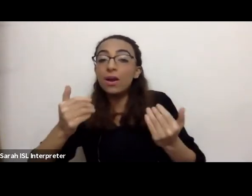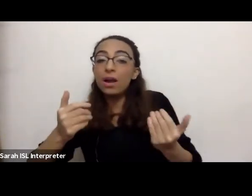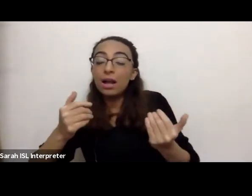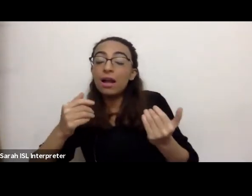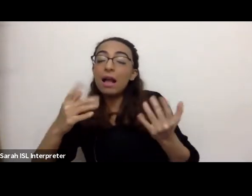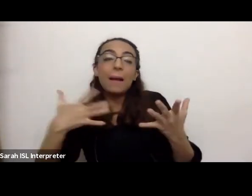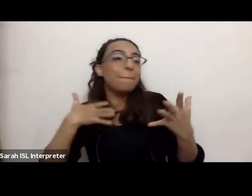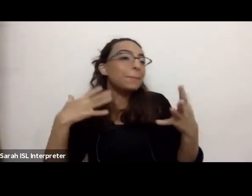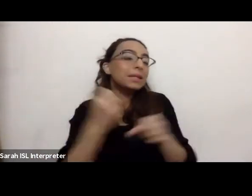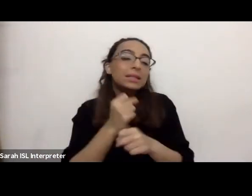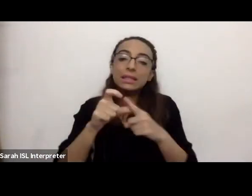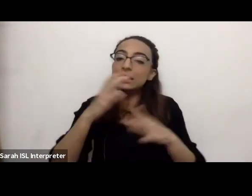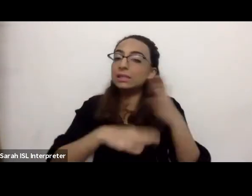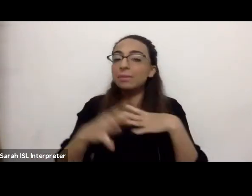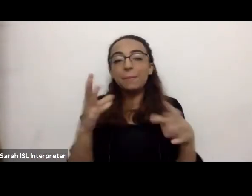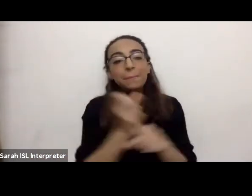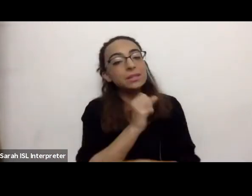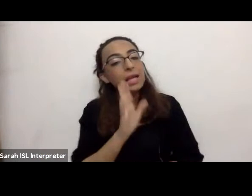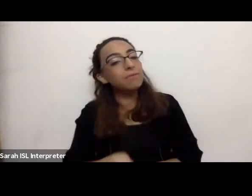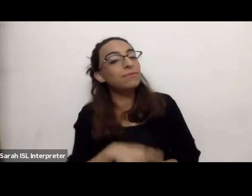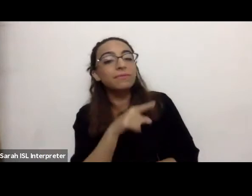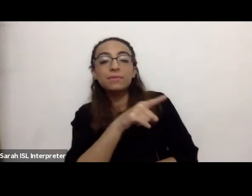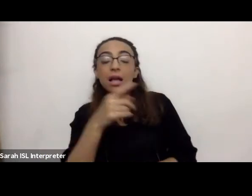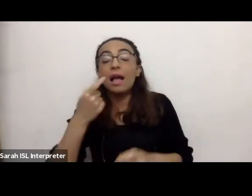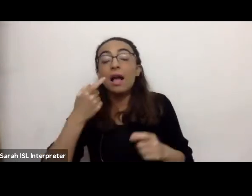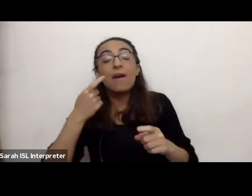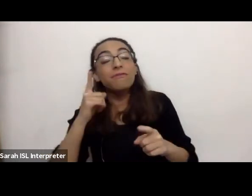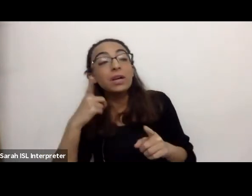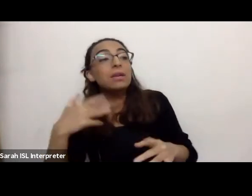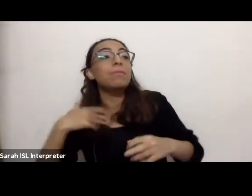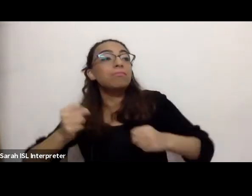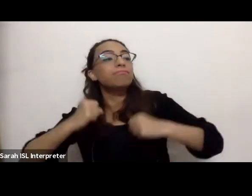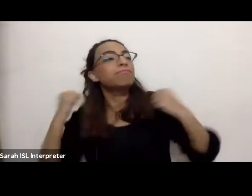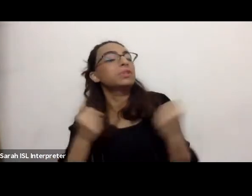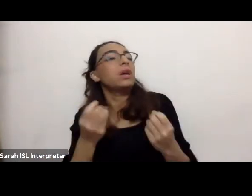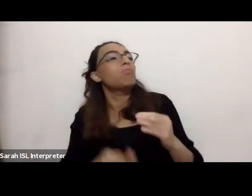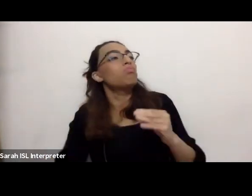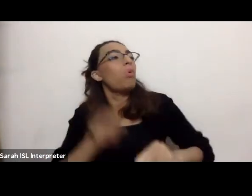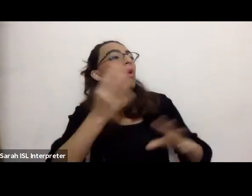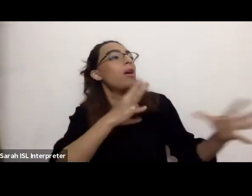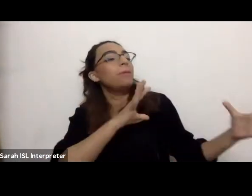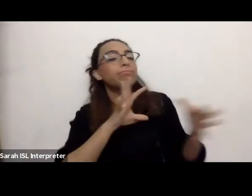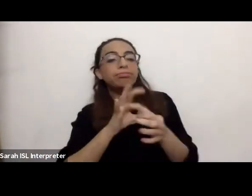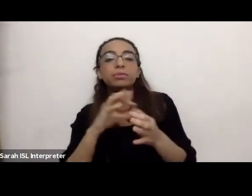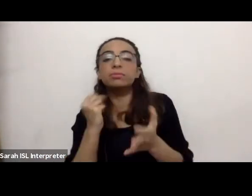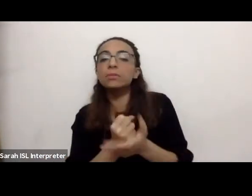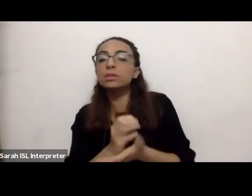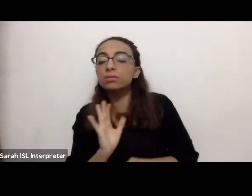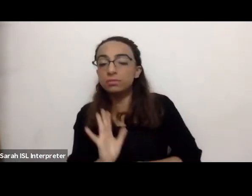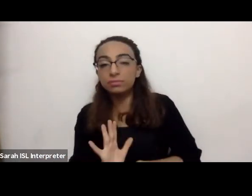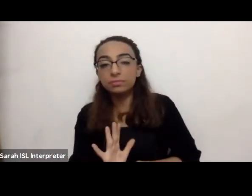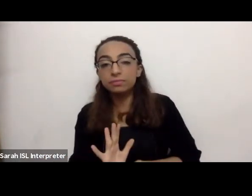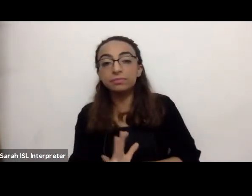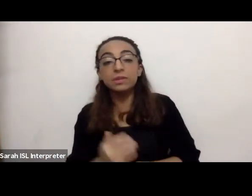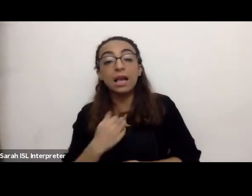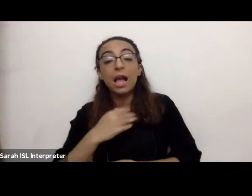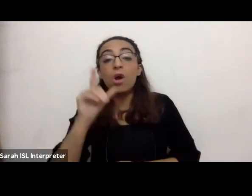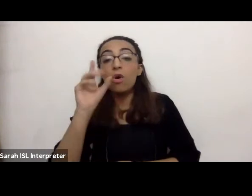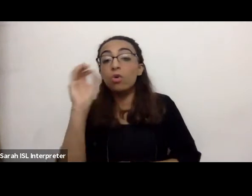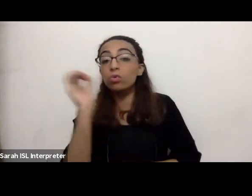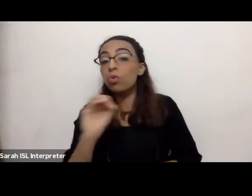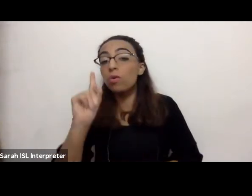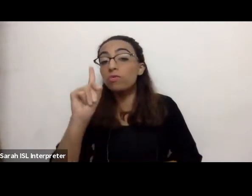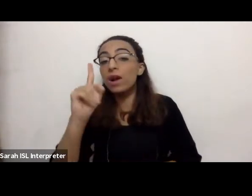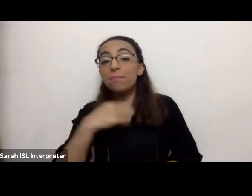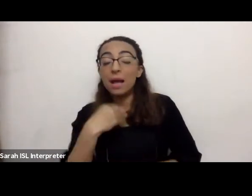left behind, I think it will happen only if we put in those extra efforts. So leaving no one behind is the